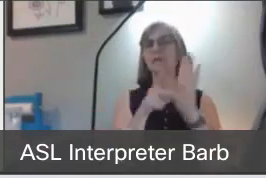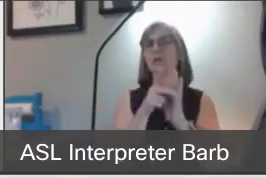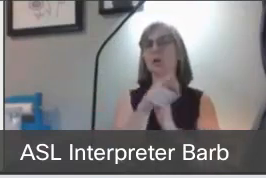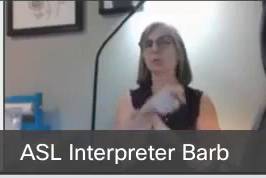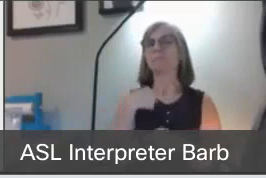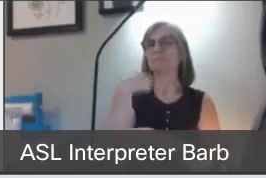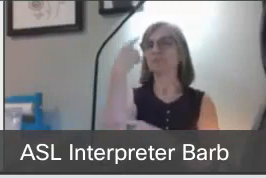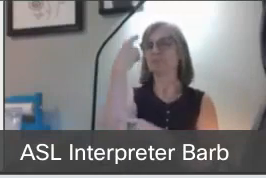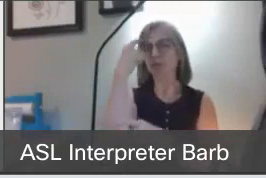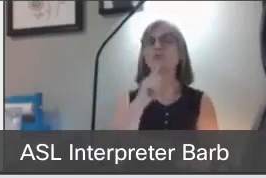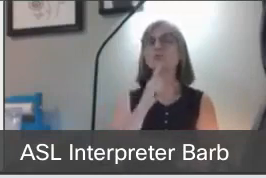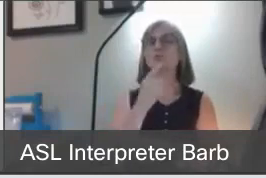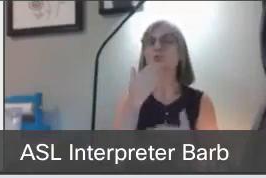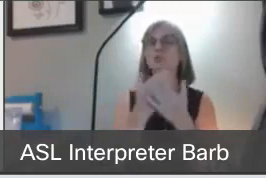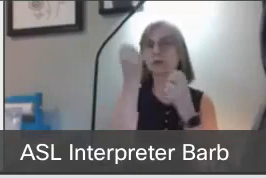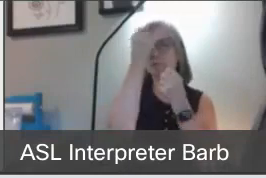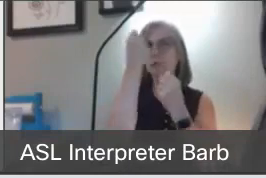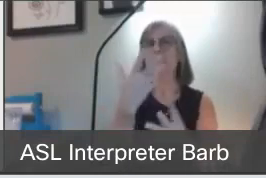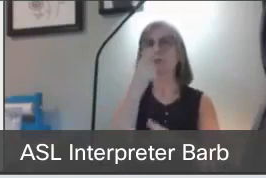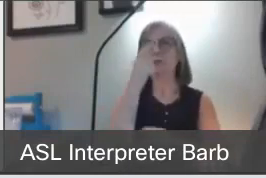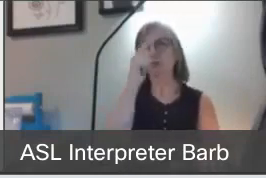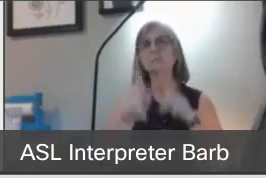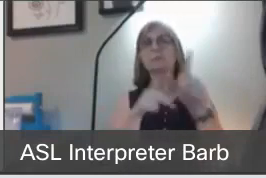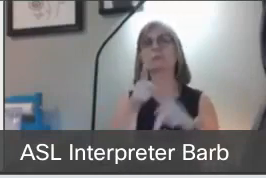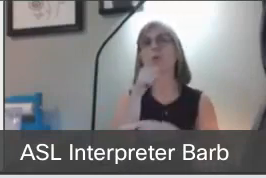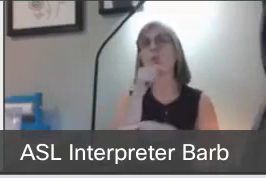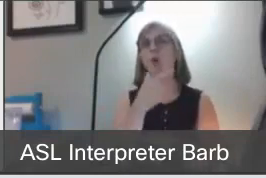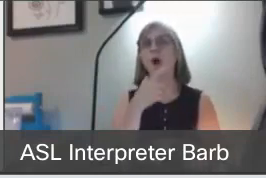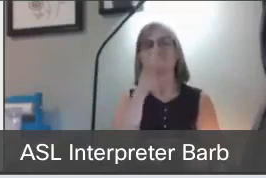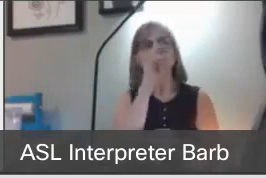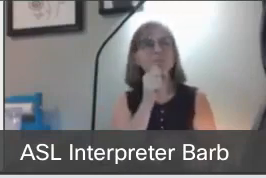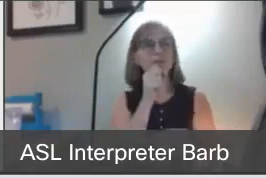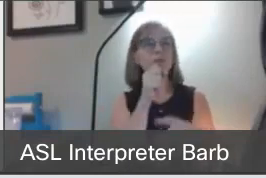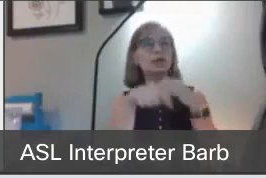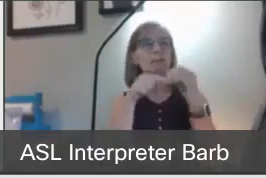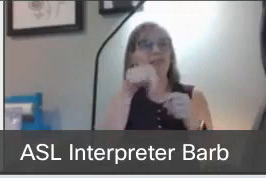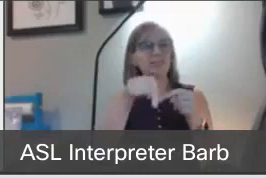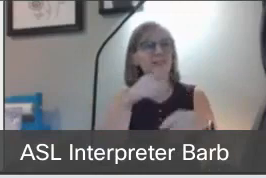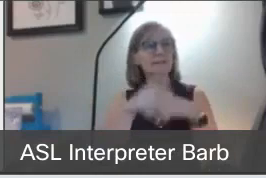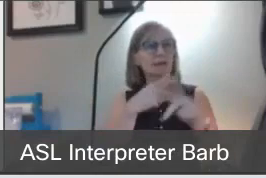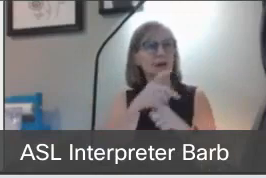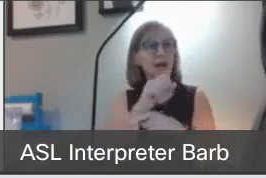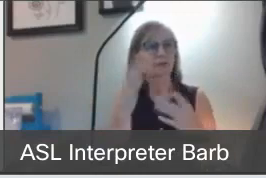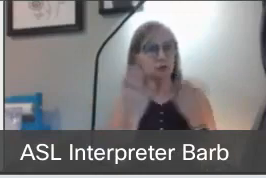are interested in this type of service that's going to be coming to Division.